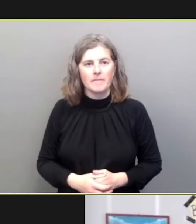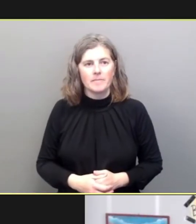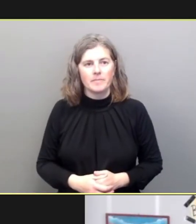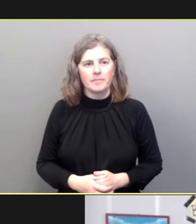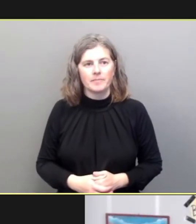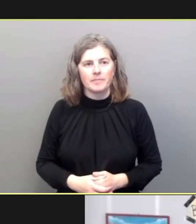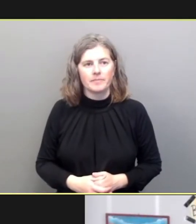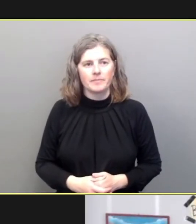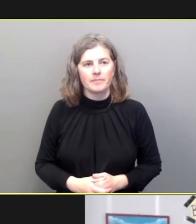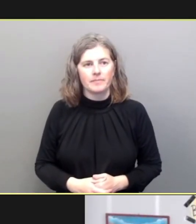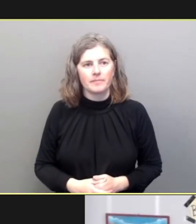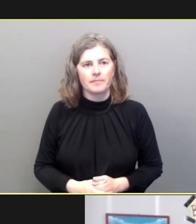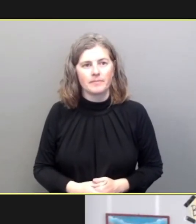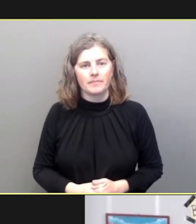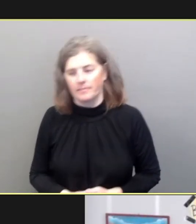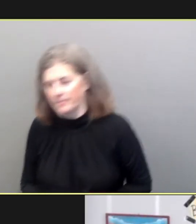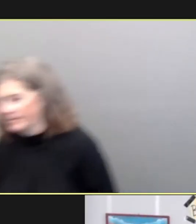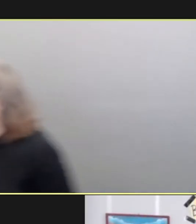here.